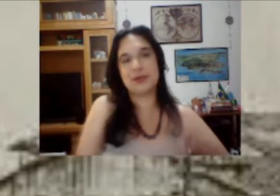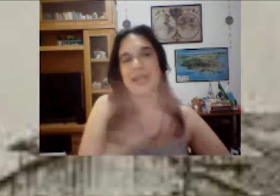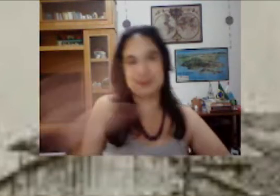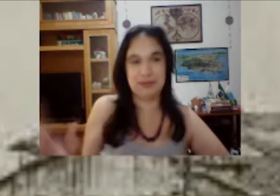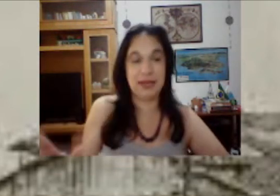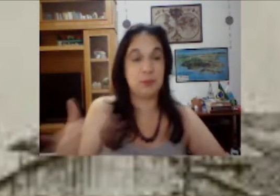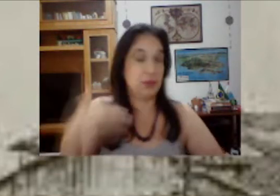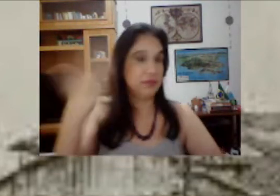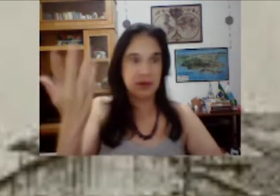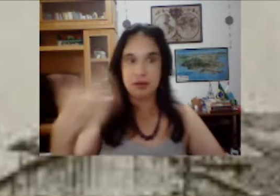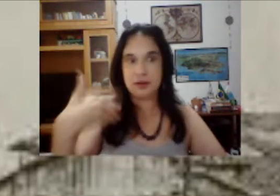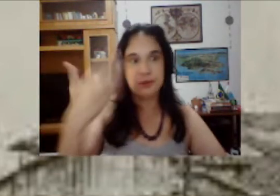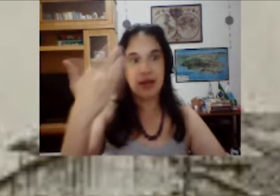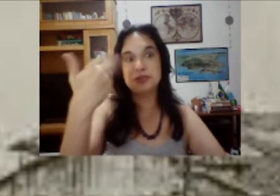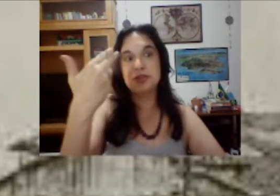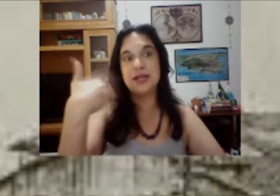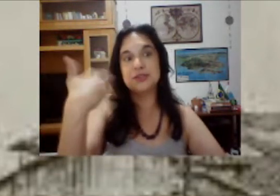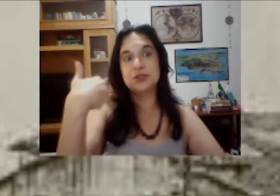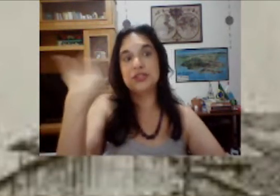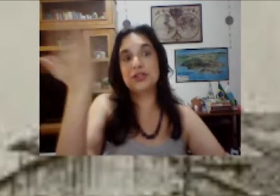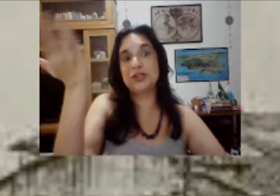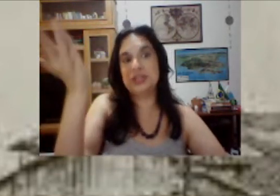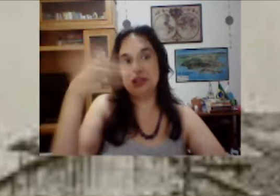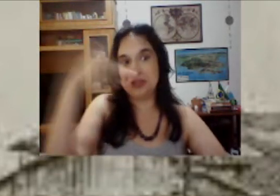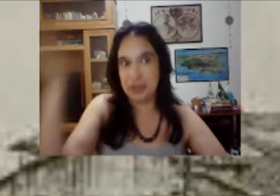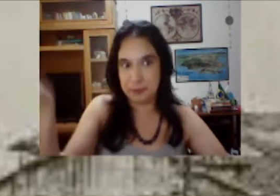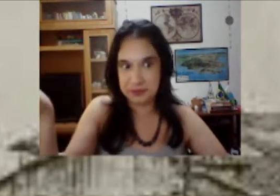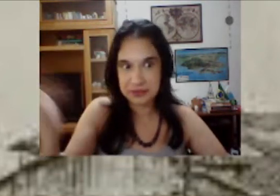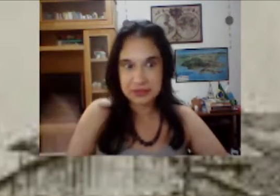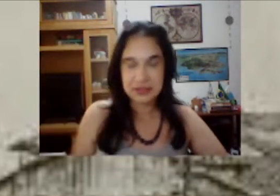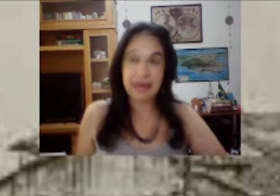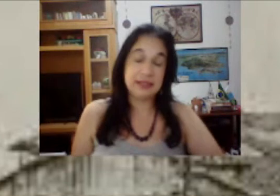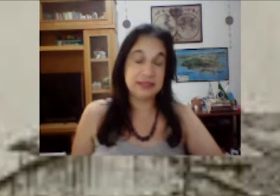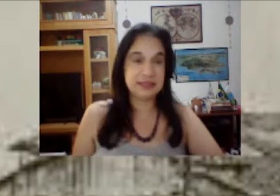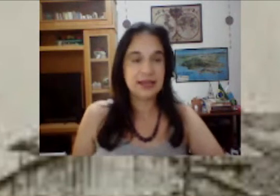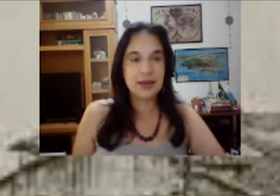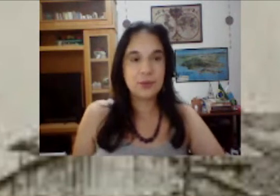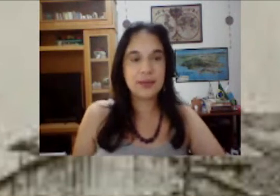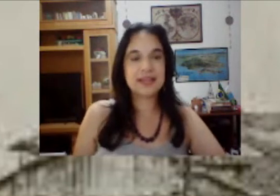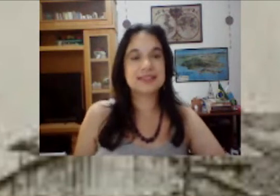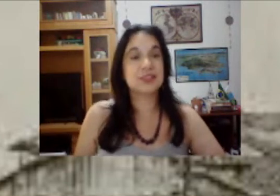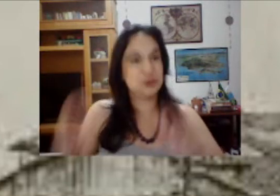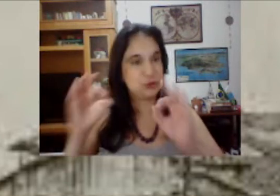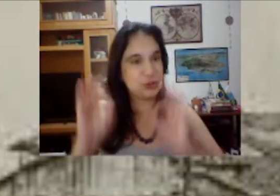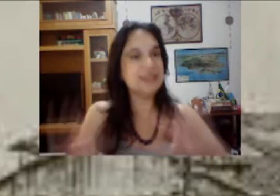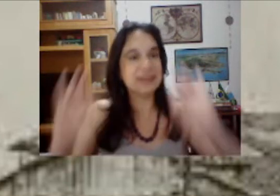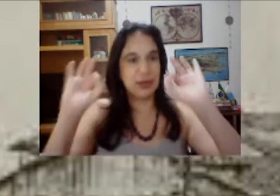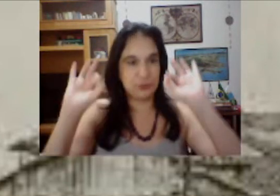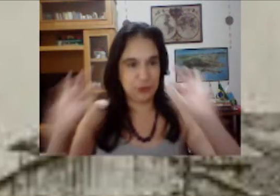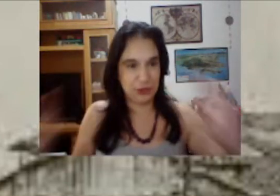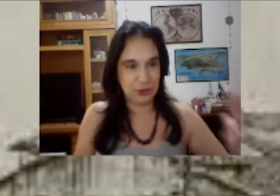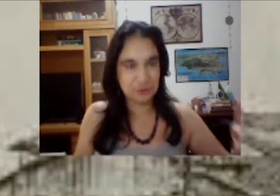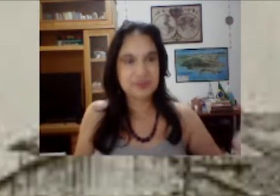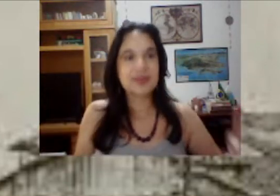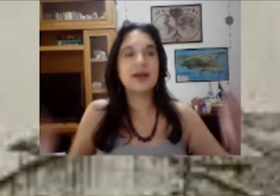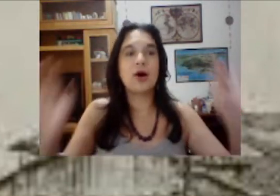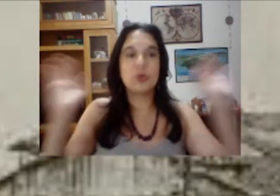always cracks me up. Well, cracks the history nerd here up, at least. Because the streets of